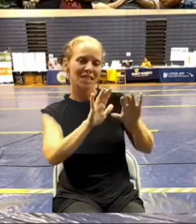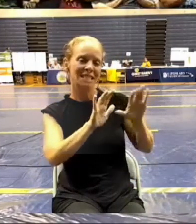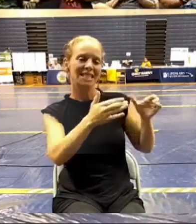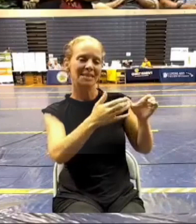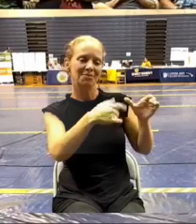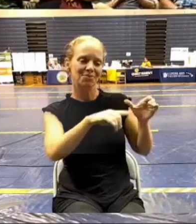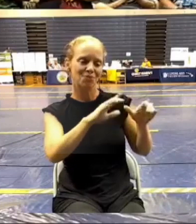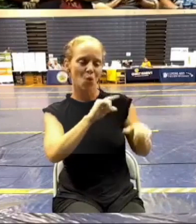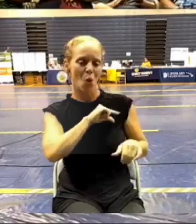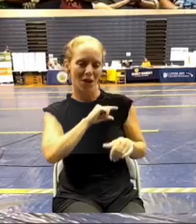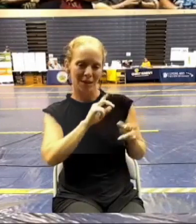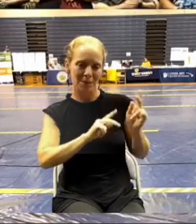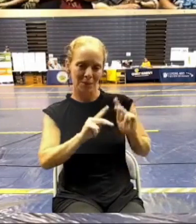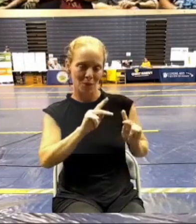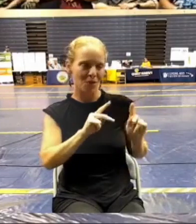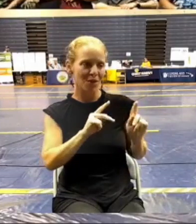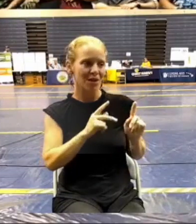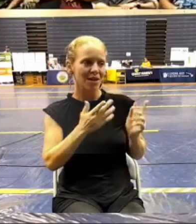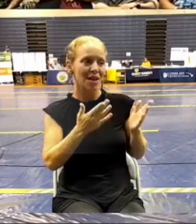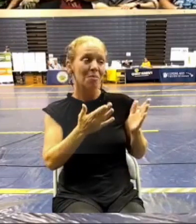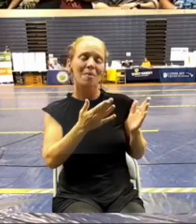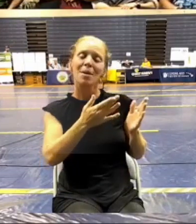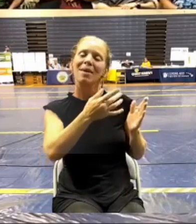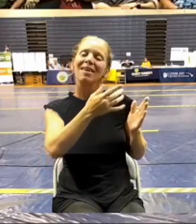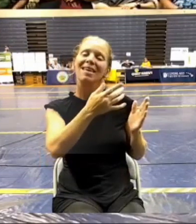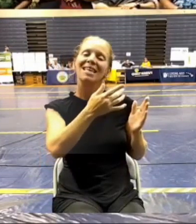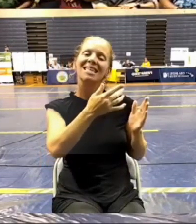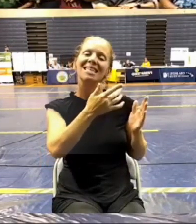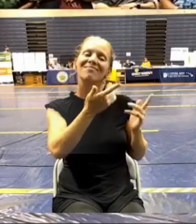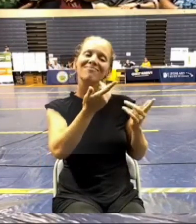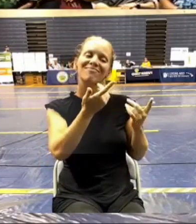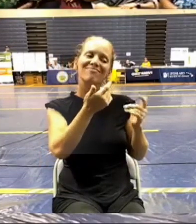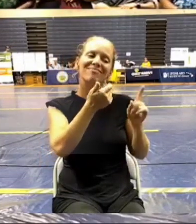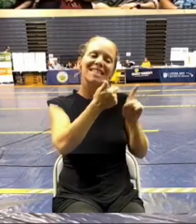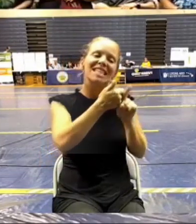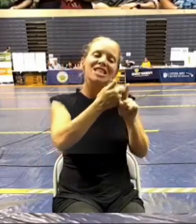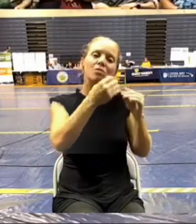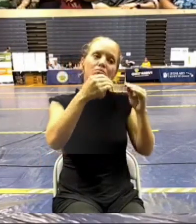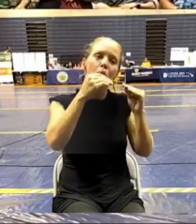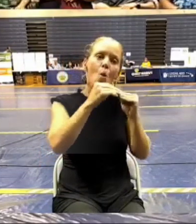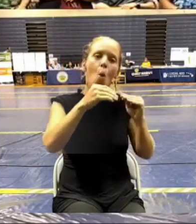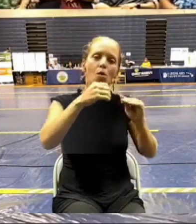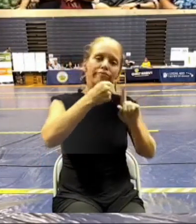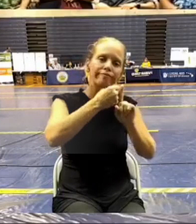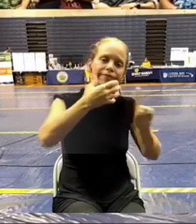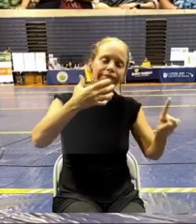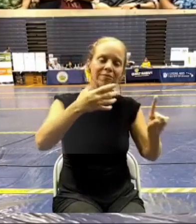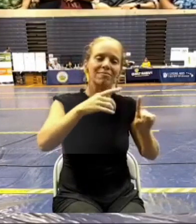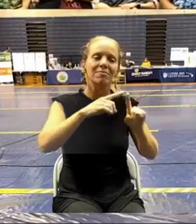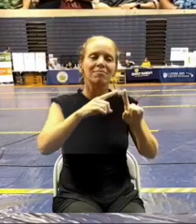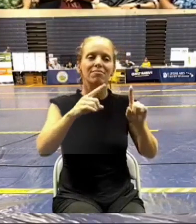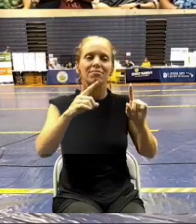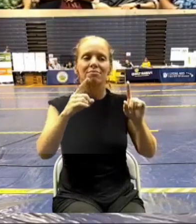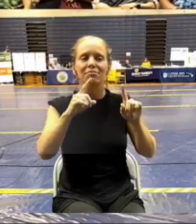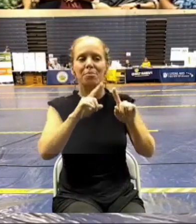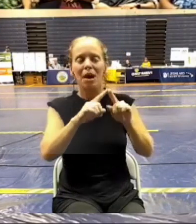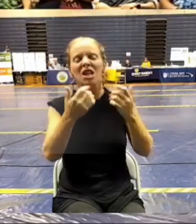folks. We probably could have explained more and more. We tried to keep them to a certain time so we can leave enough time for our next